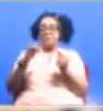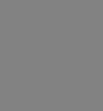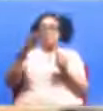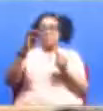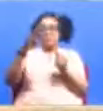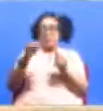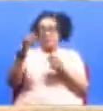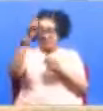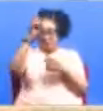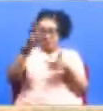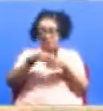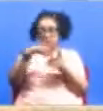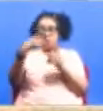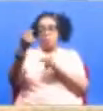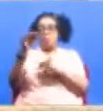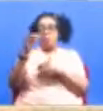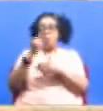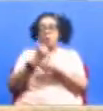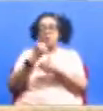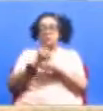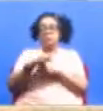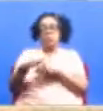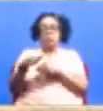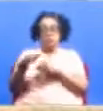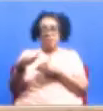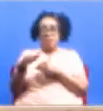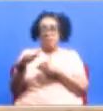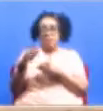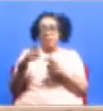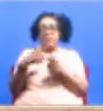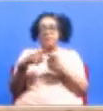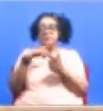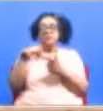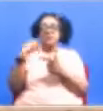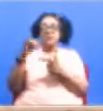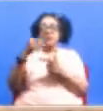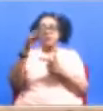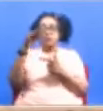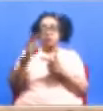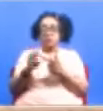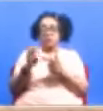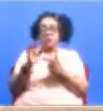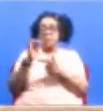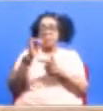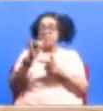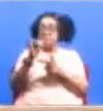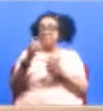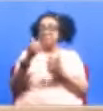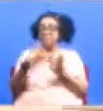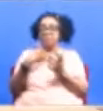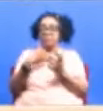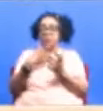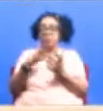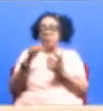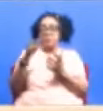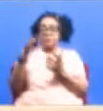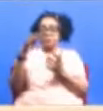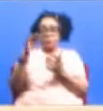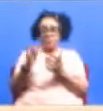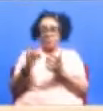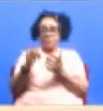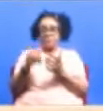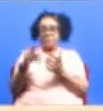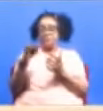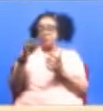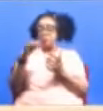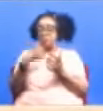as she headed to work early in the morning. Before the killing of Joyce Wamboi, the animals had mauled to death a 9-year-old boy. KWS